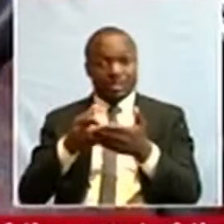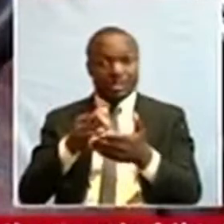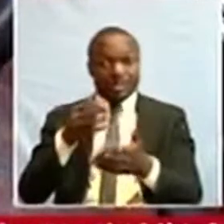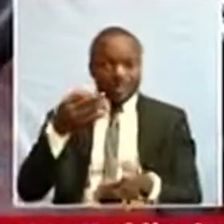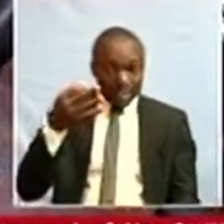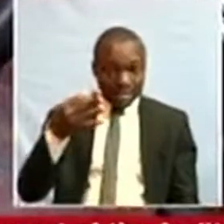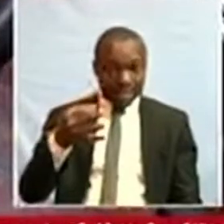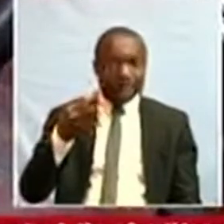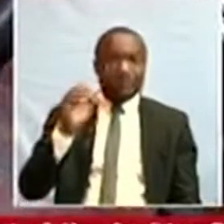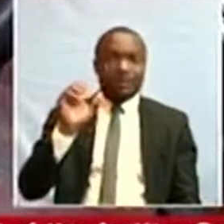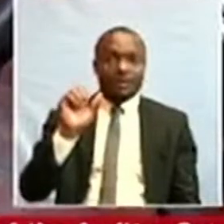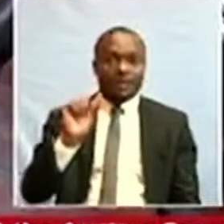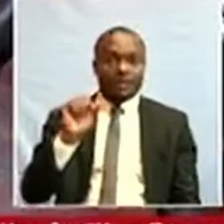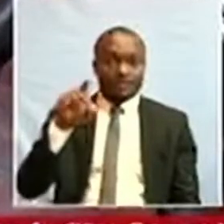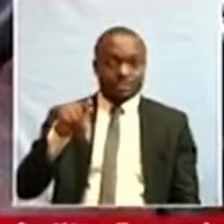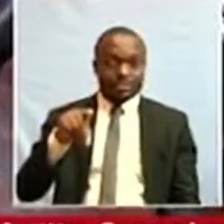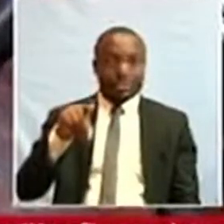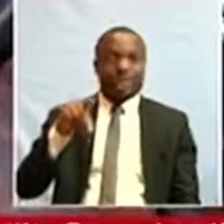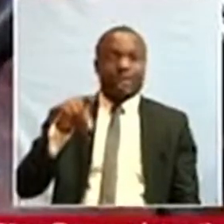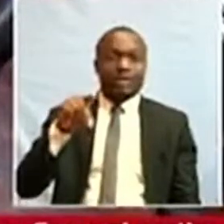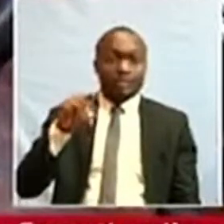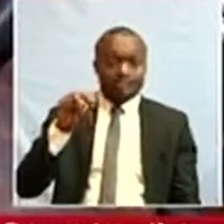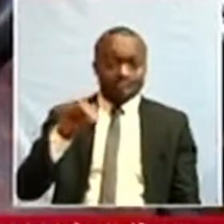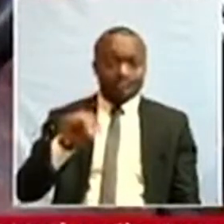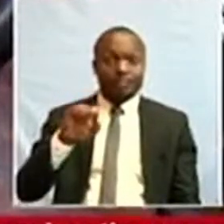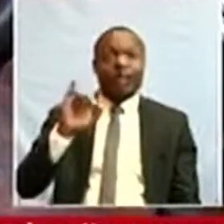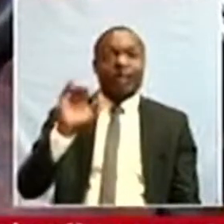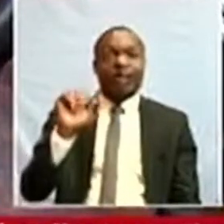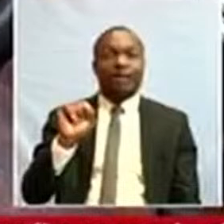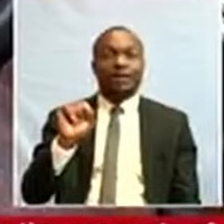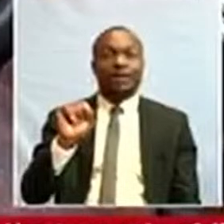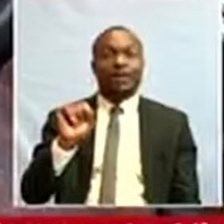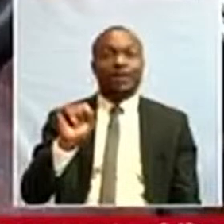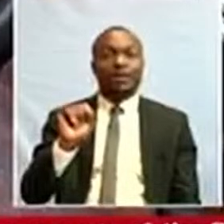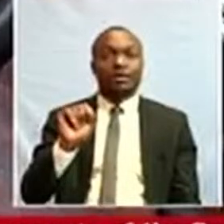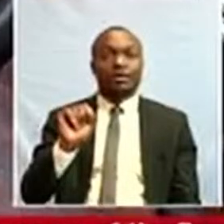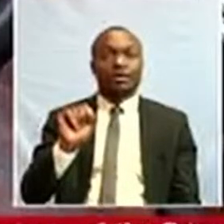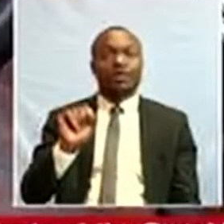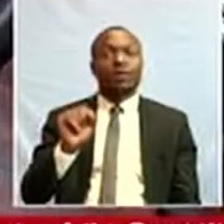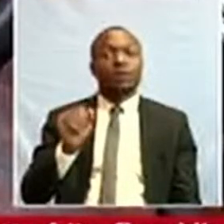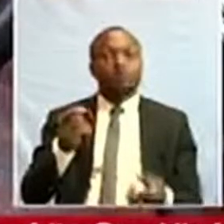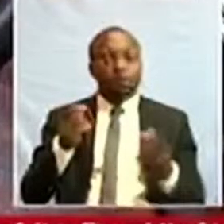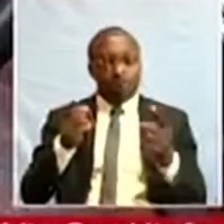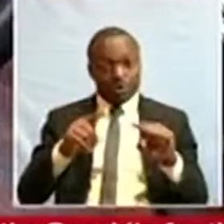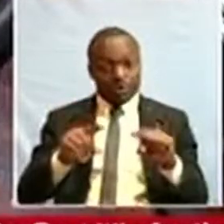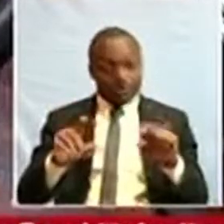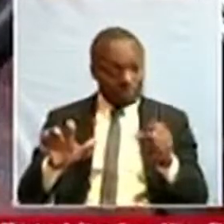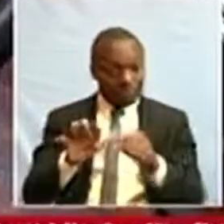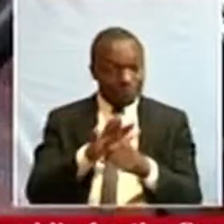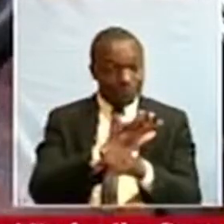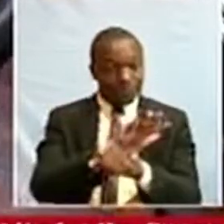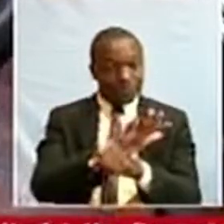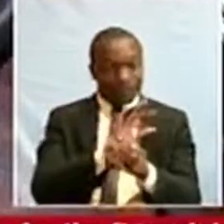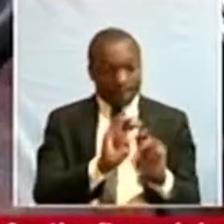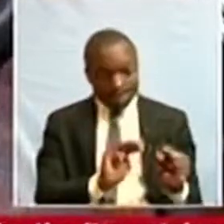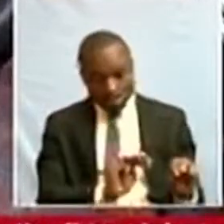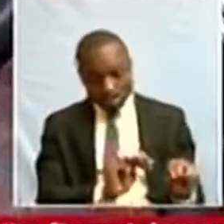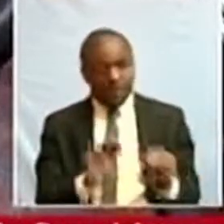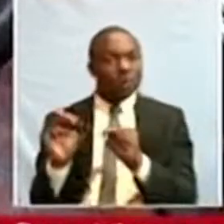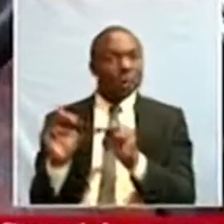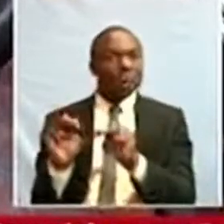FSP MIS program? When do you expect you to fully have migrated and we are able